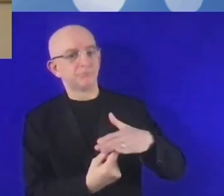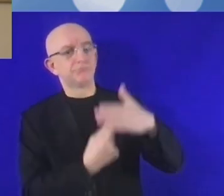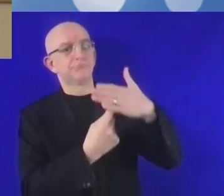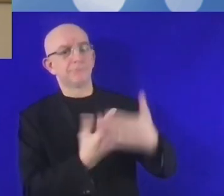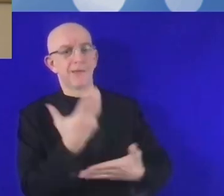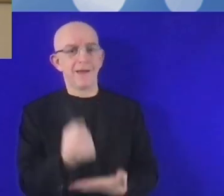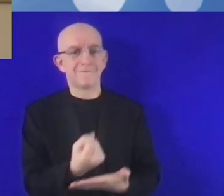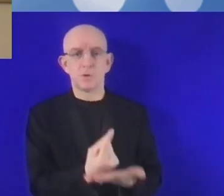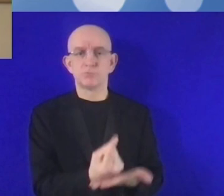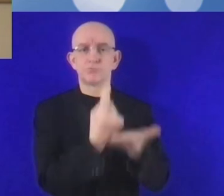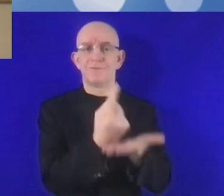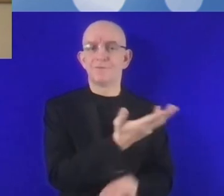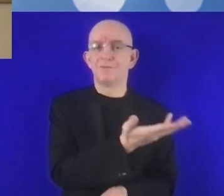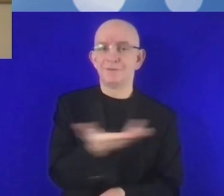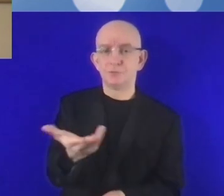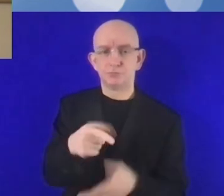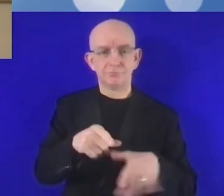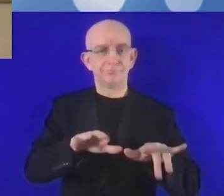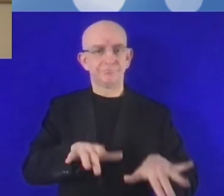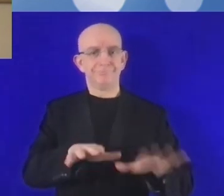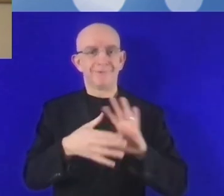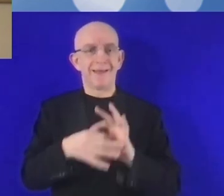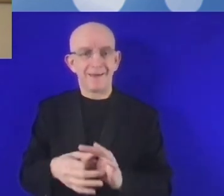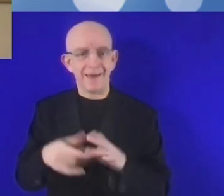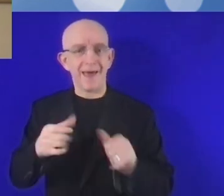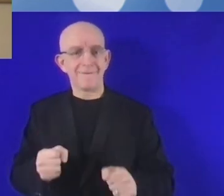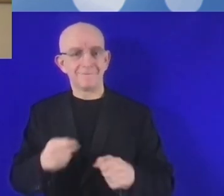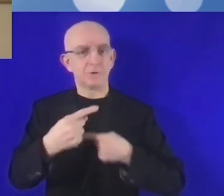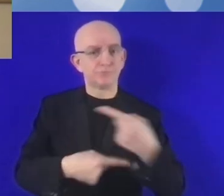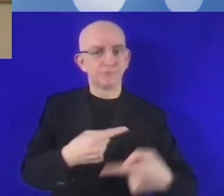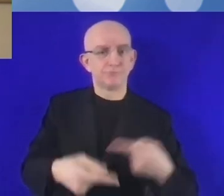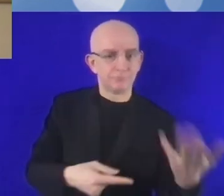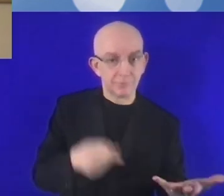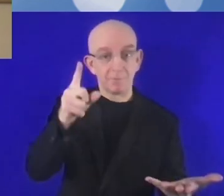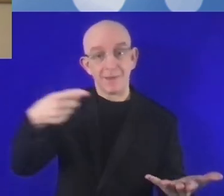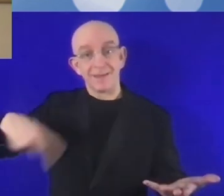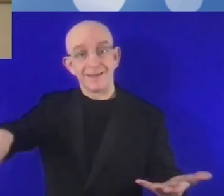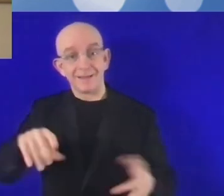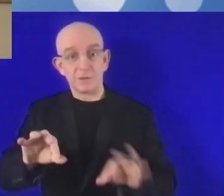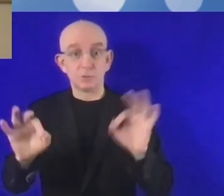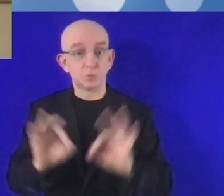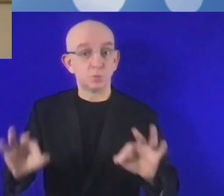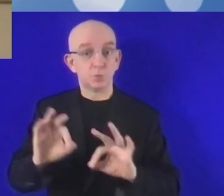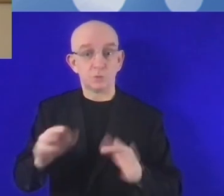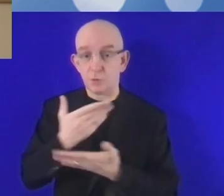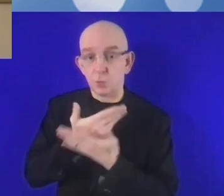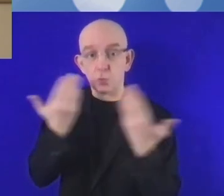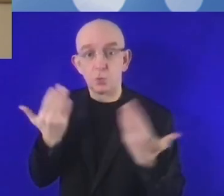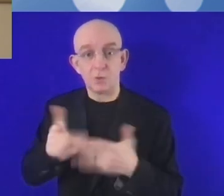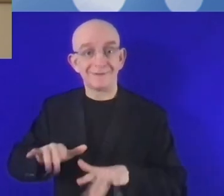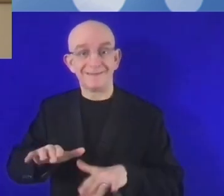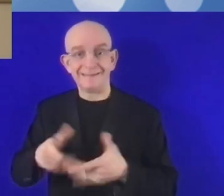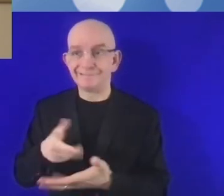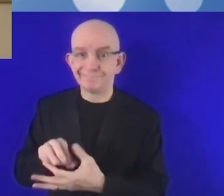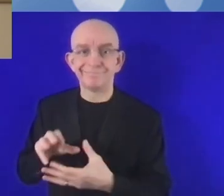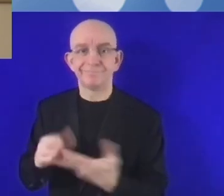the countries we operate in, some children have not gone to school since March last year. So we're having a